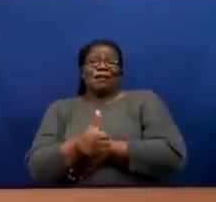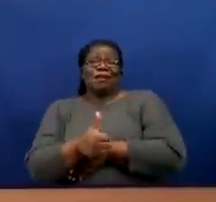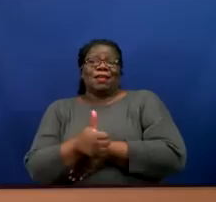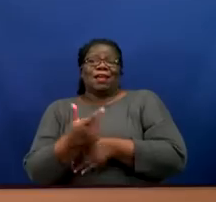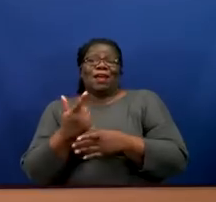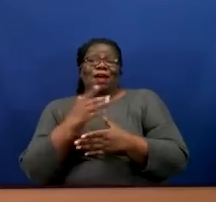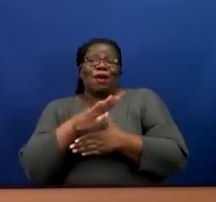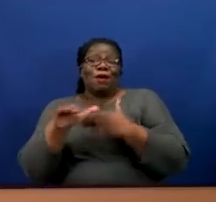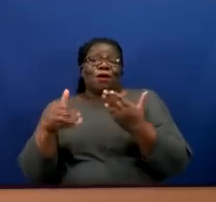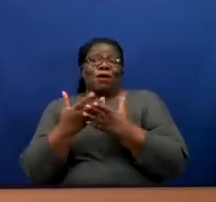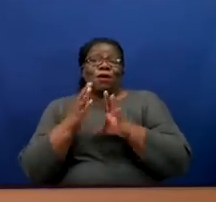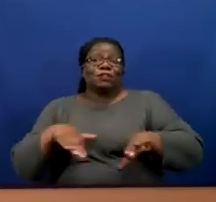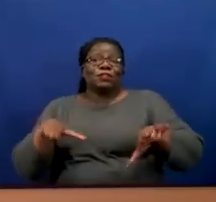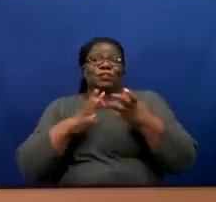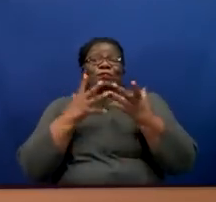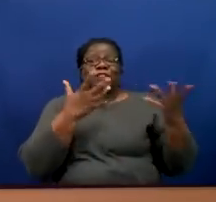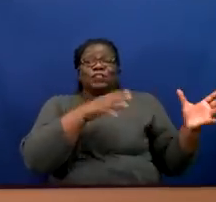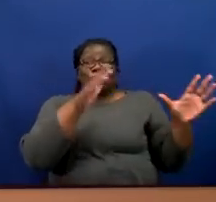holy name.